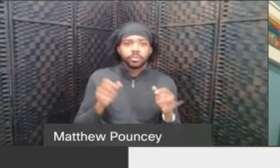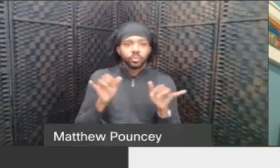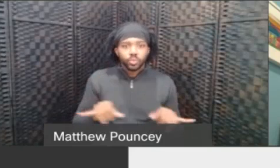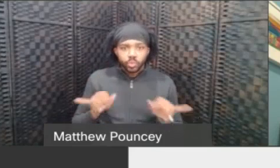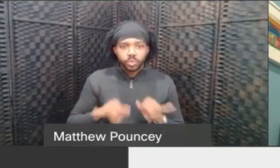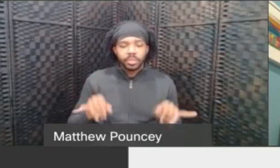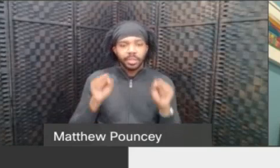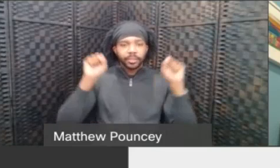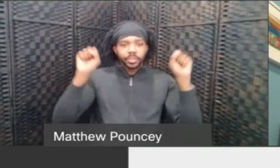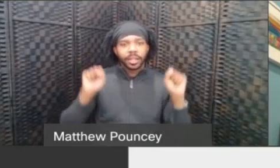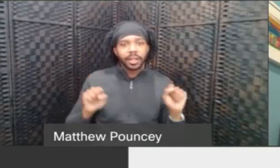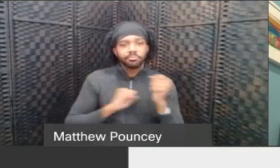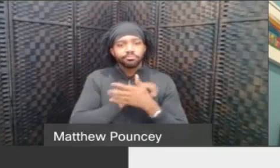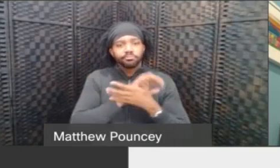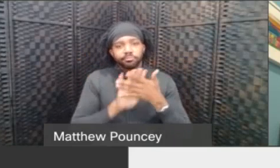these things.